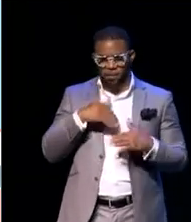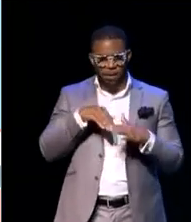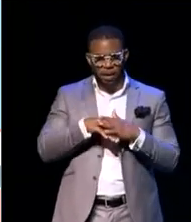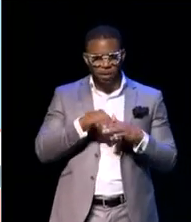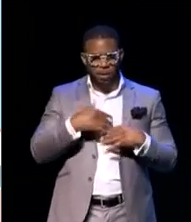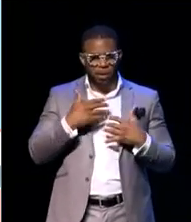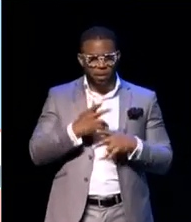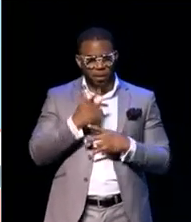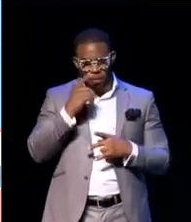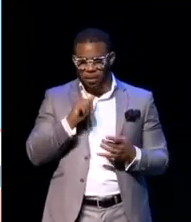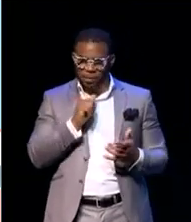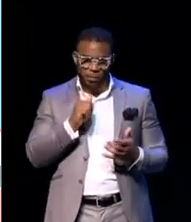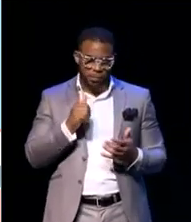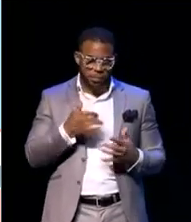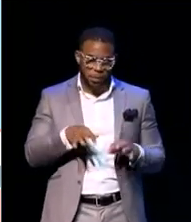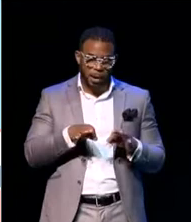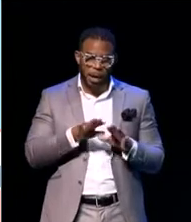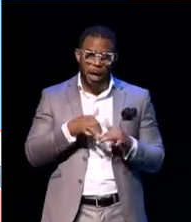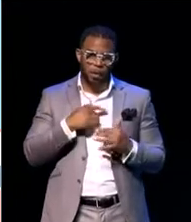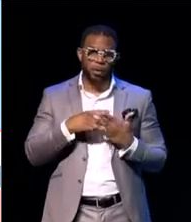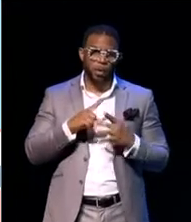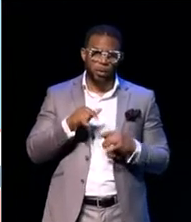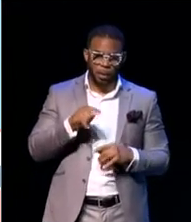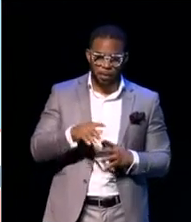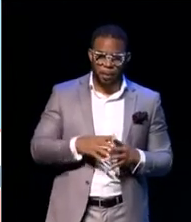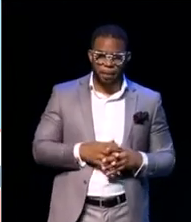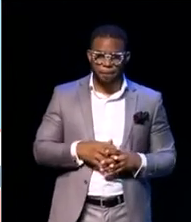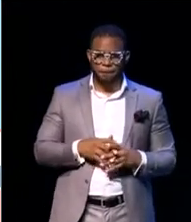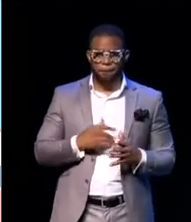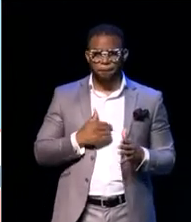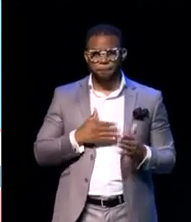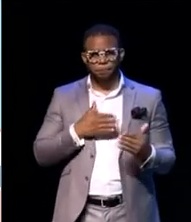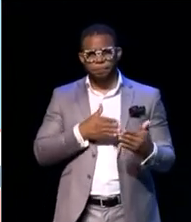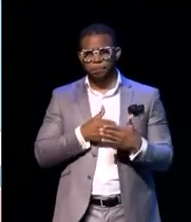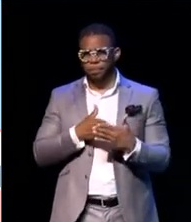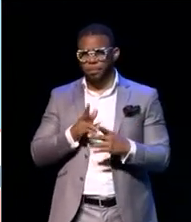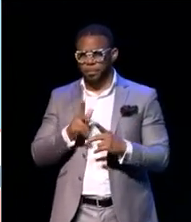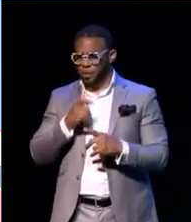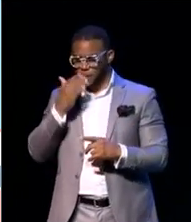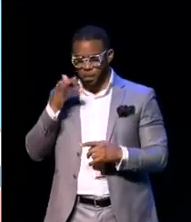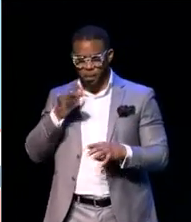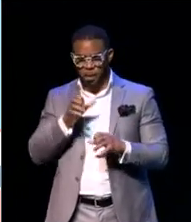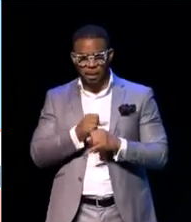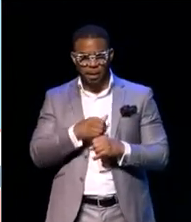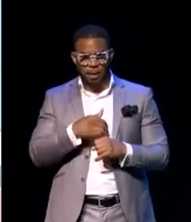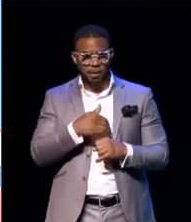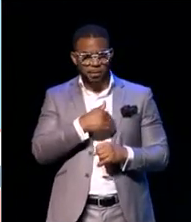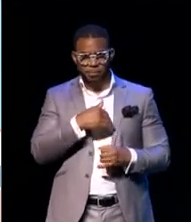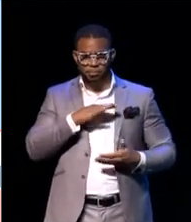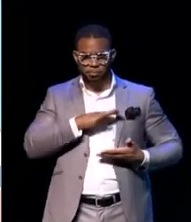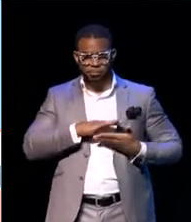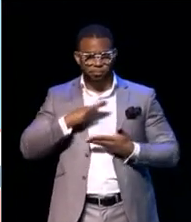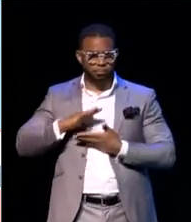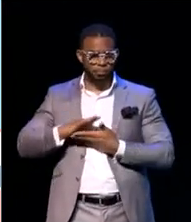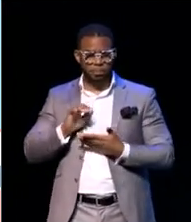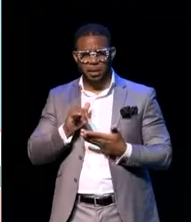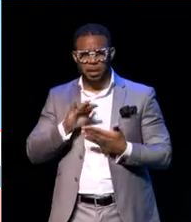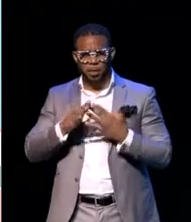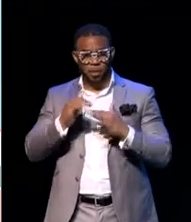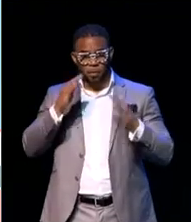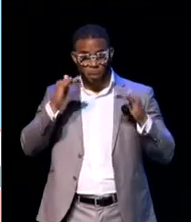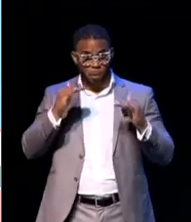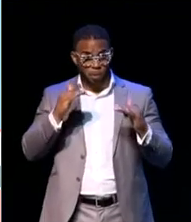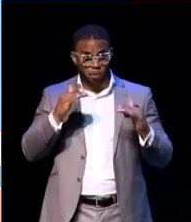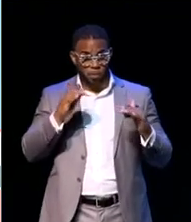access to health care because it matters how we talk about it. I run into people who don't know they can get a mammogram at Community of